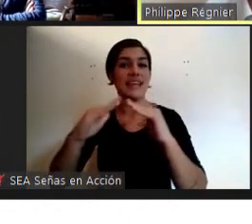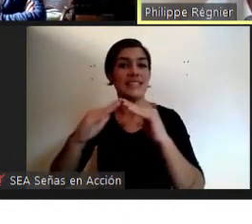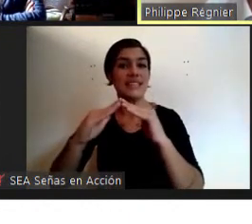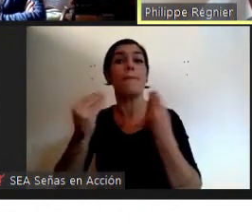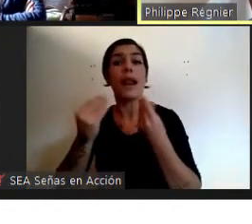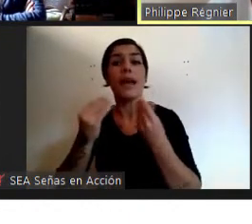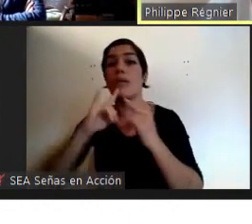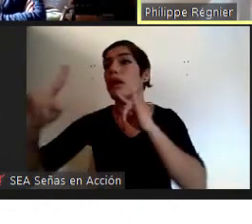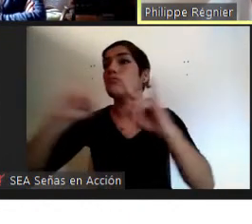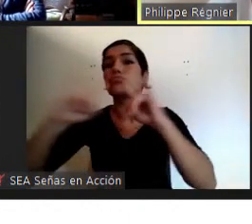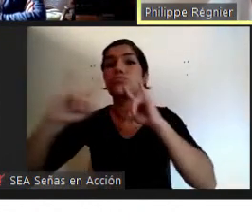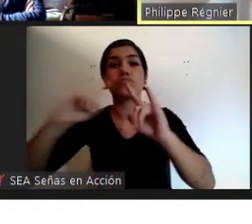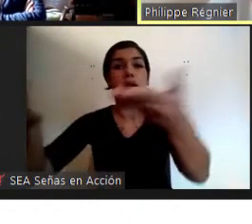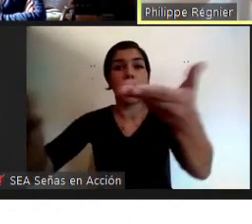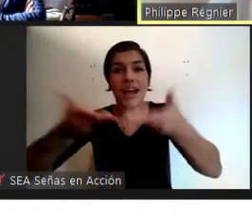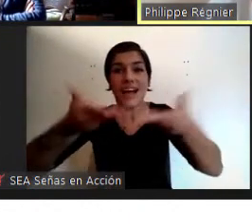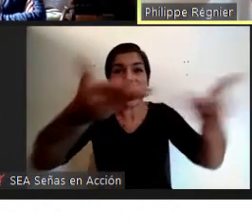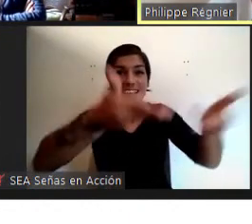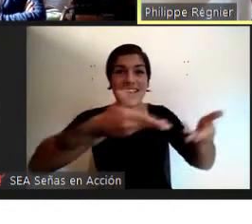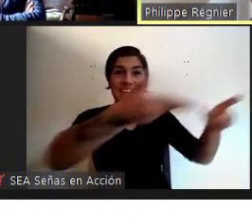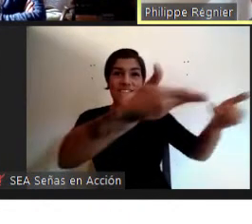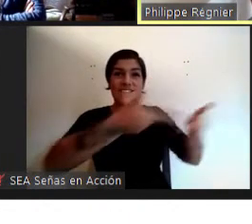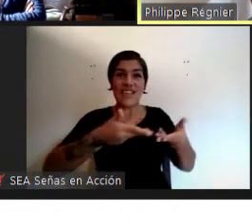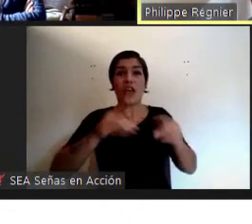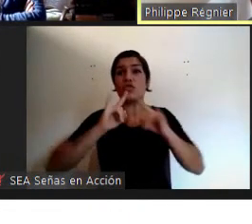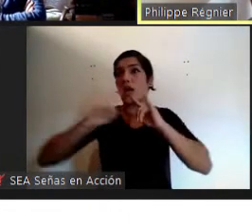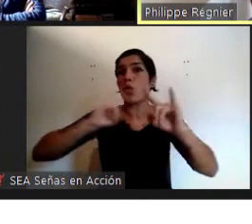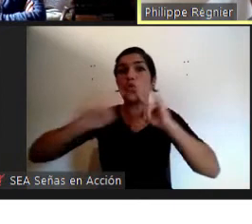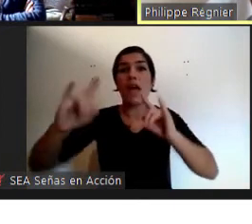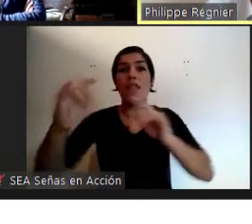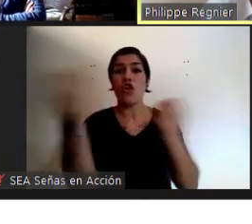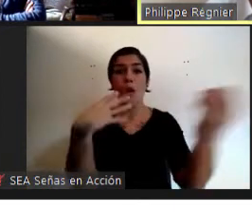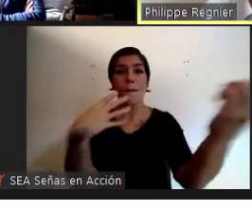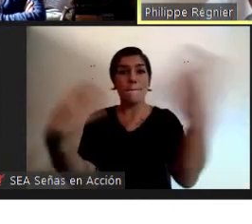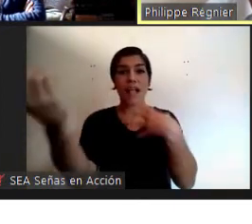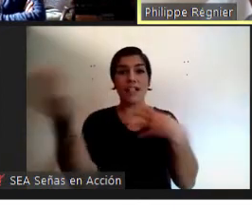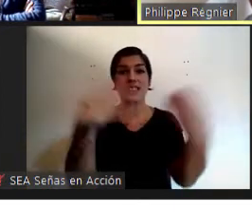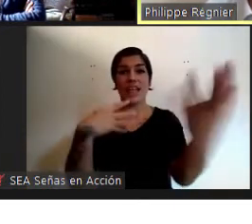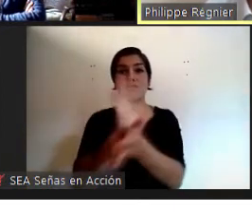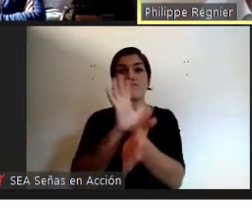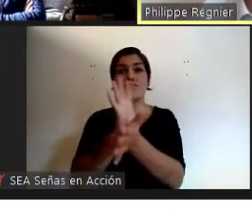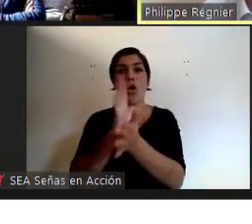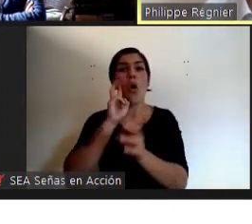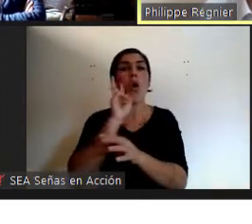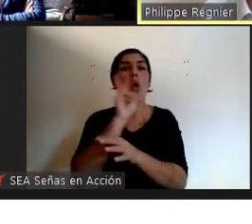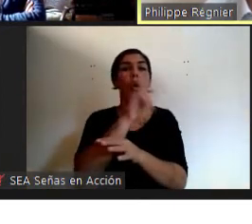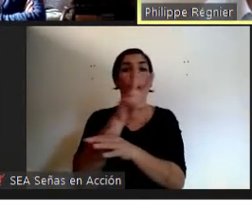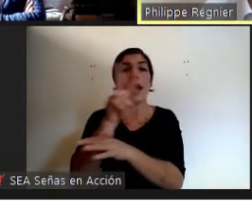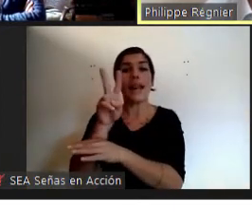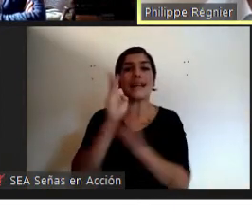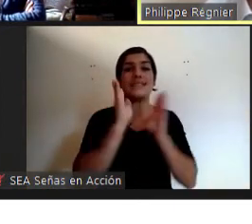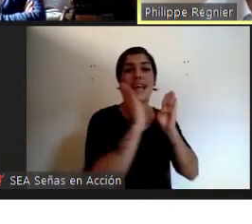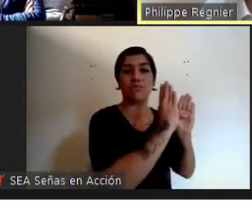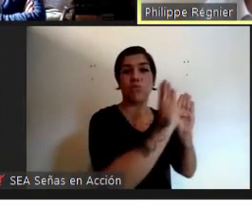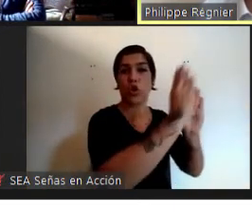specifically on the web, specific visits to the exhibitions.